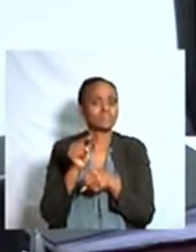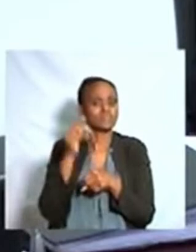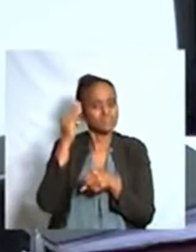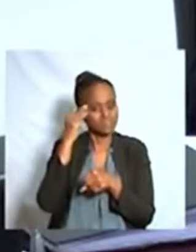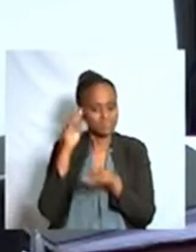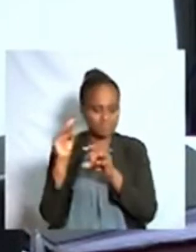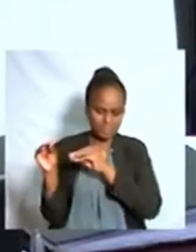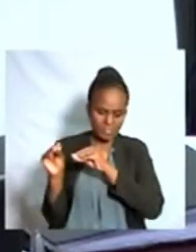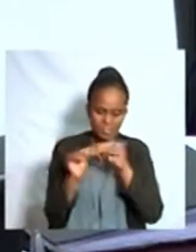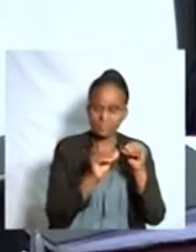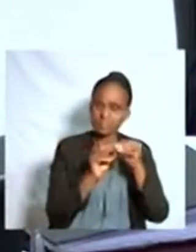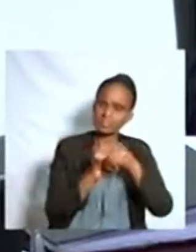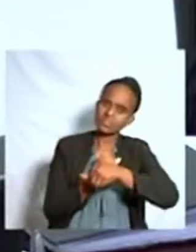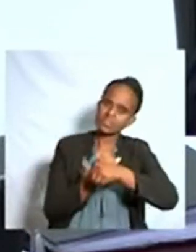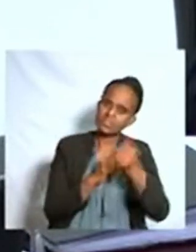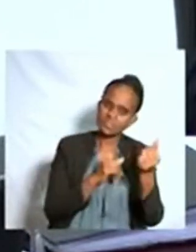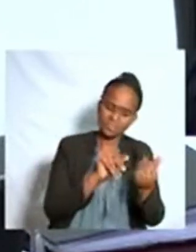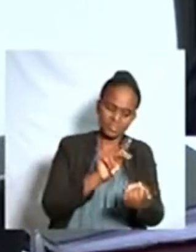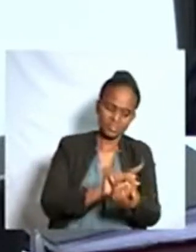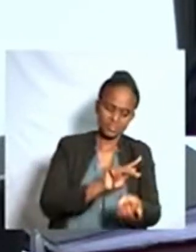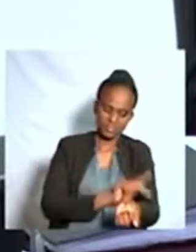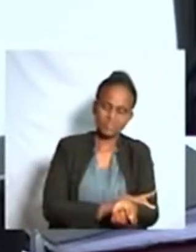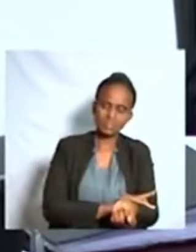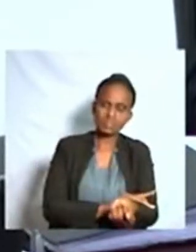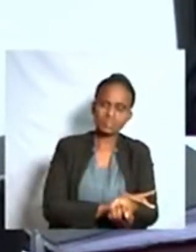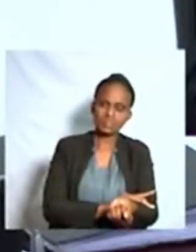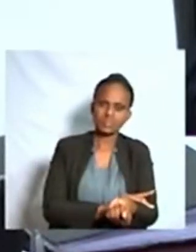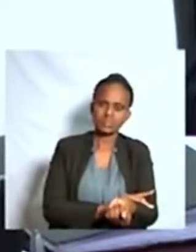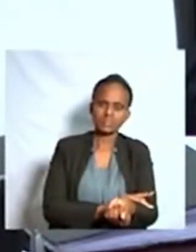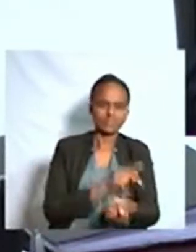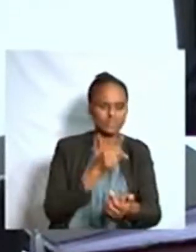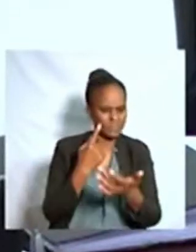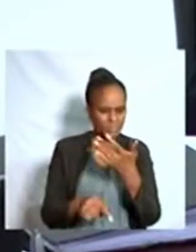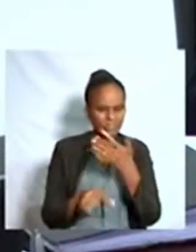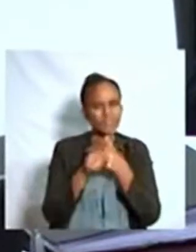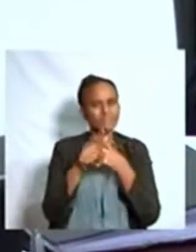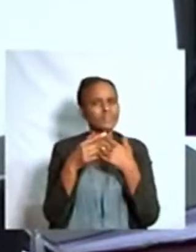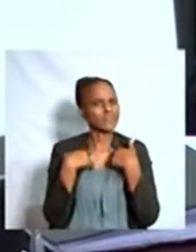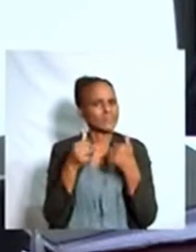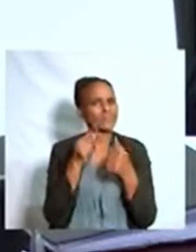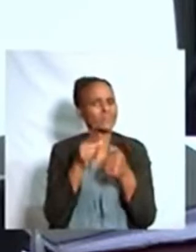another Kasama, what's the cure there?